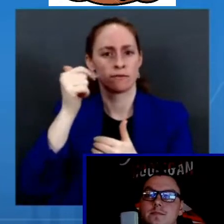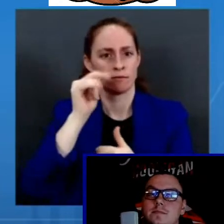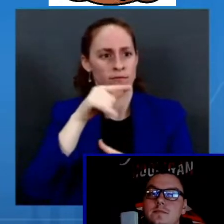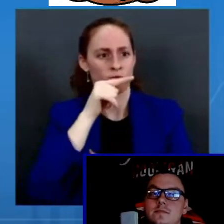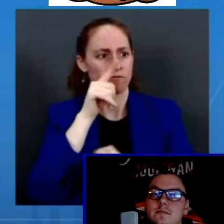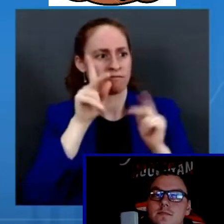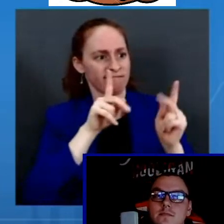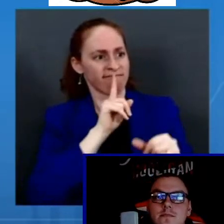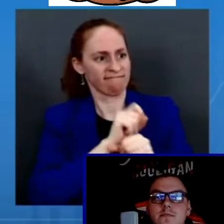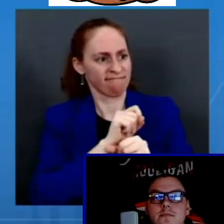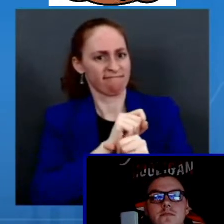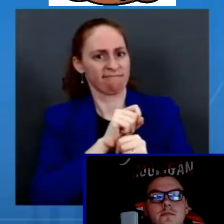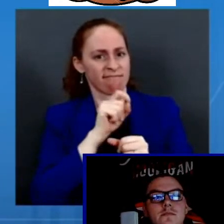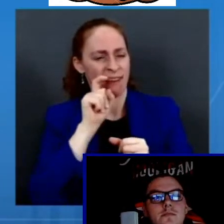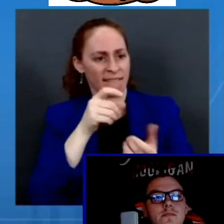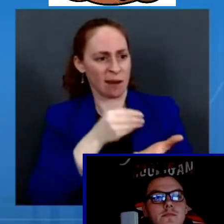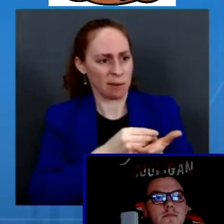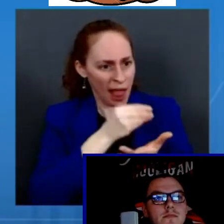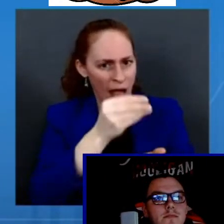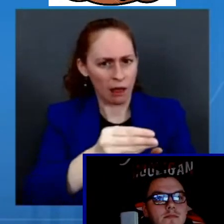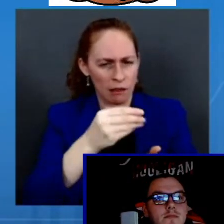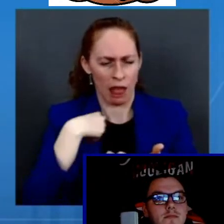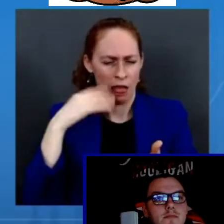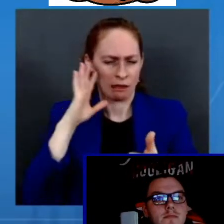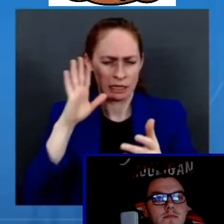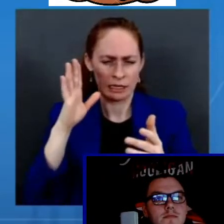Cheryl Stolberg, New York Times.